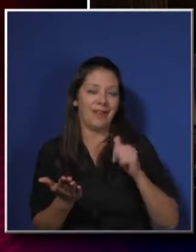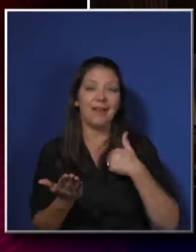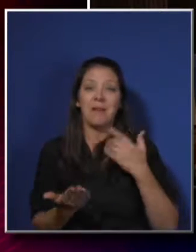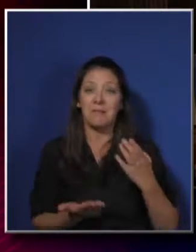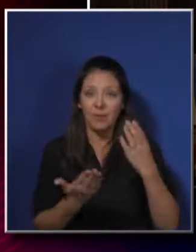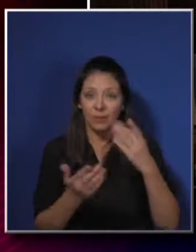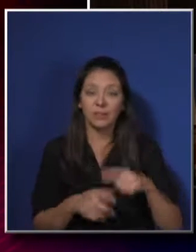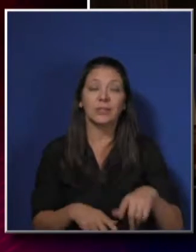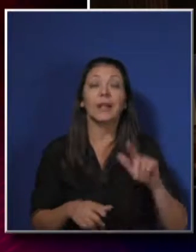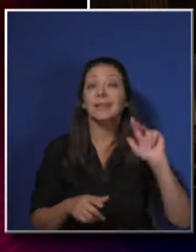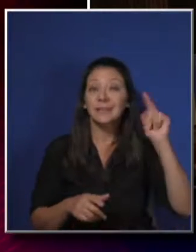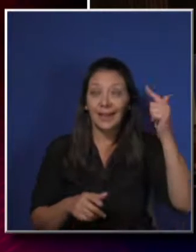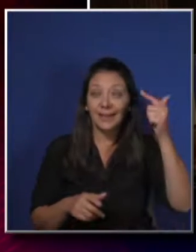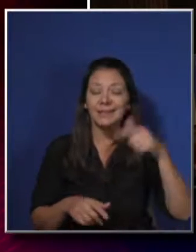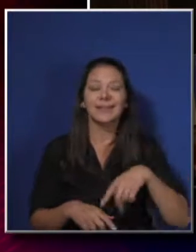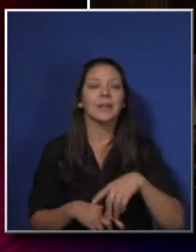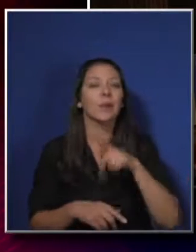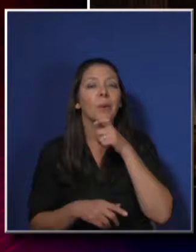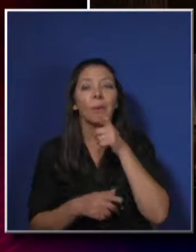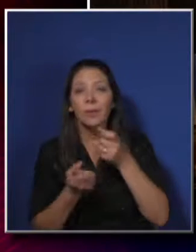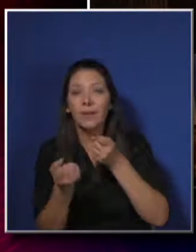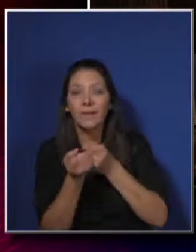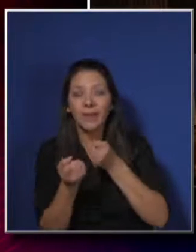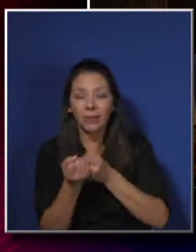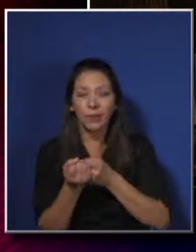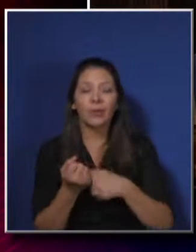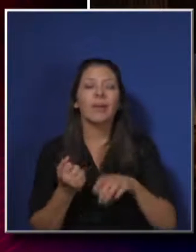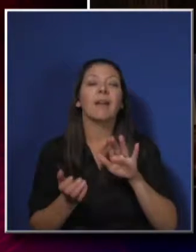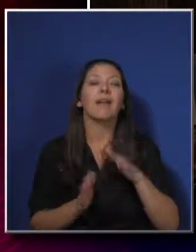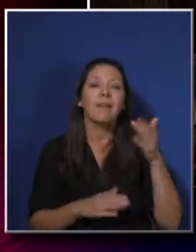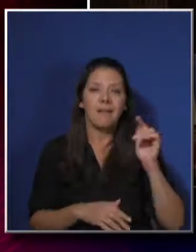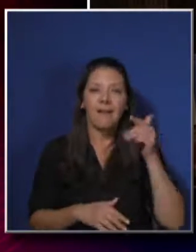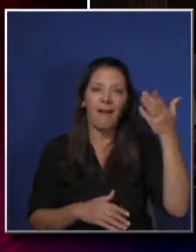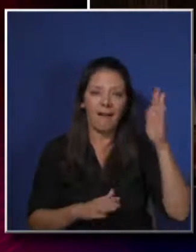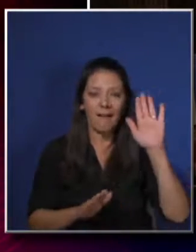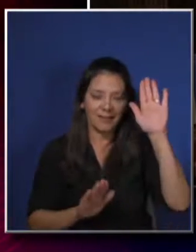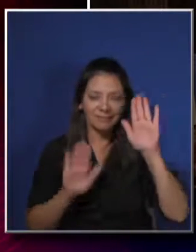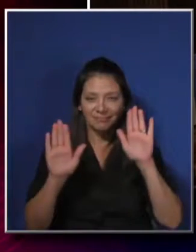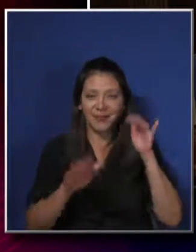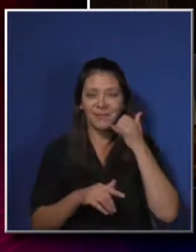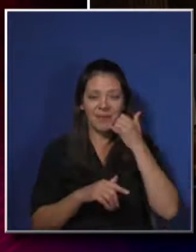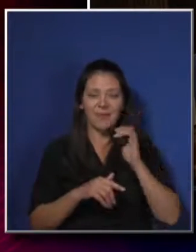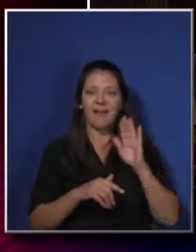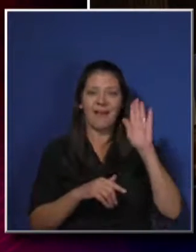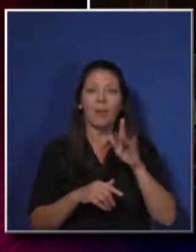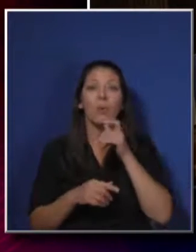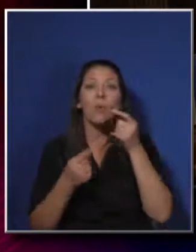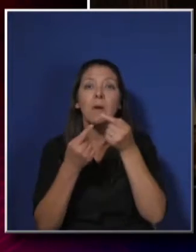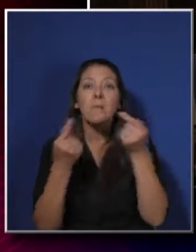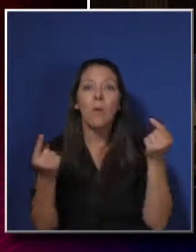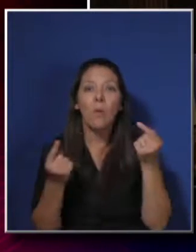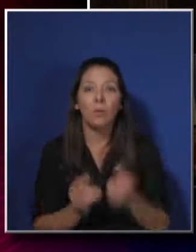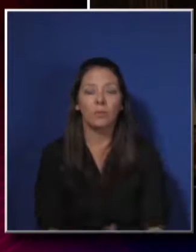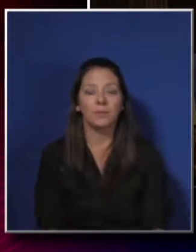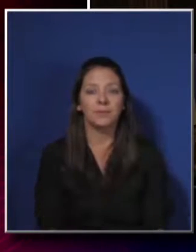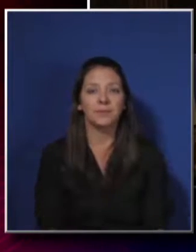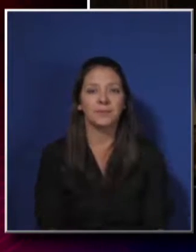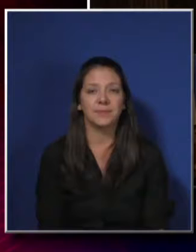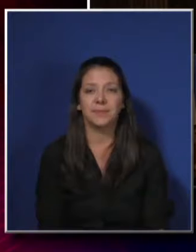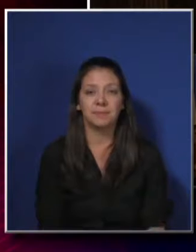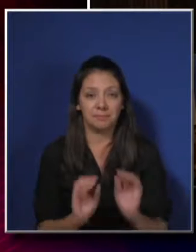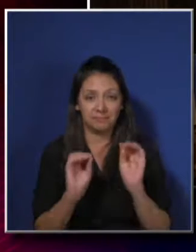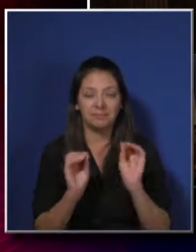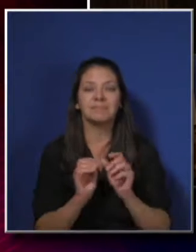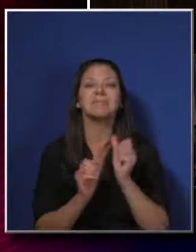I have a motion and a second. All those in favor say aye. Aye. Aye. Any opposed? The ayes have